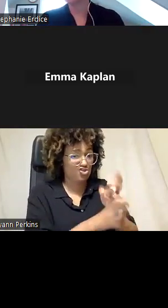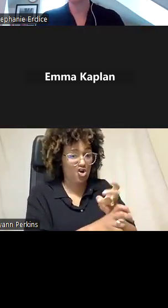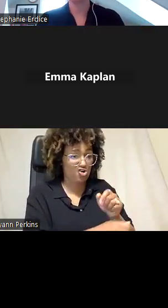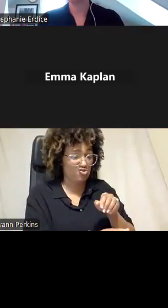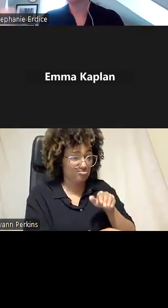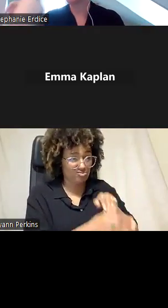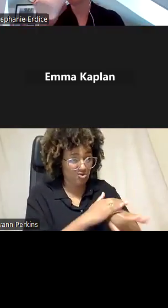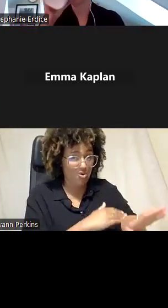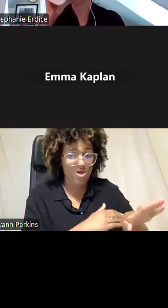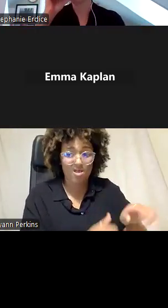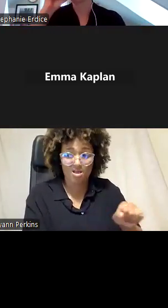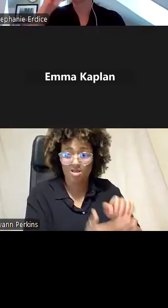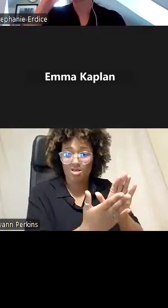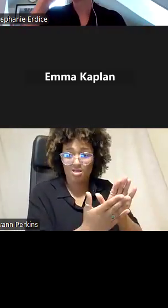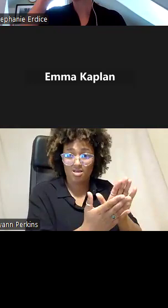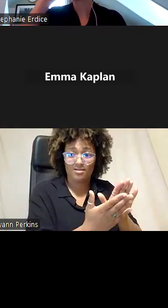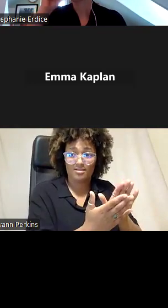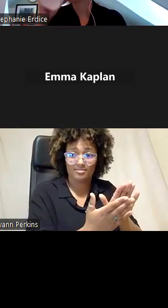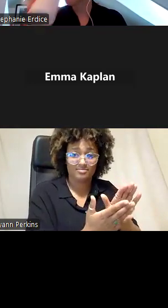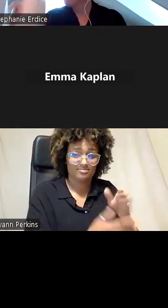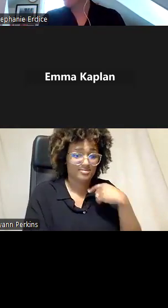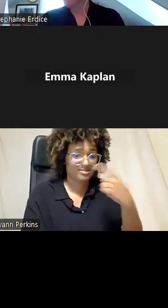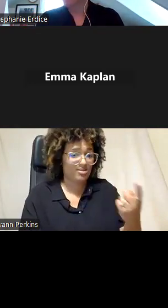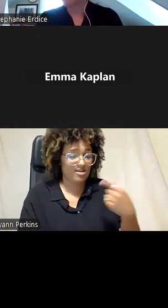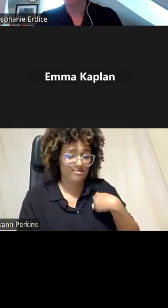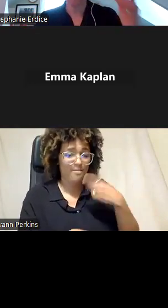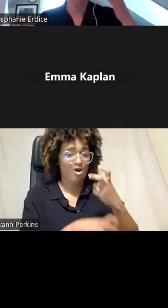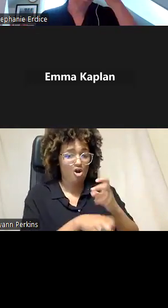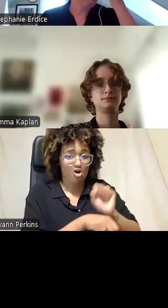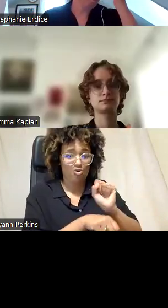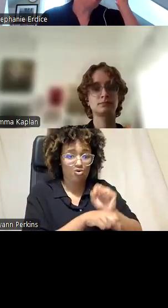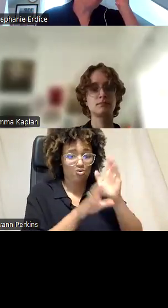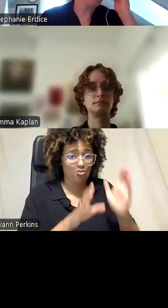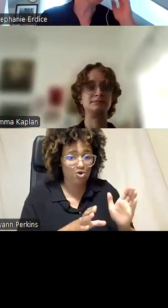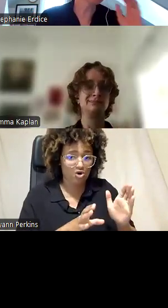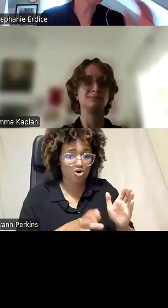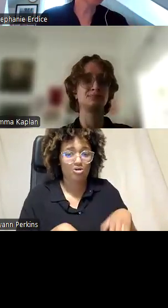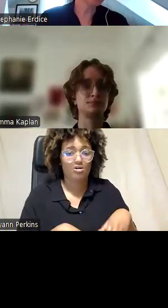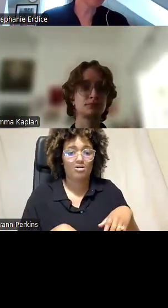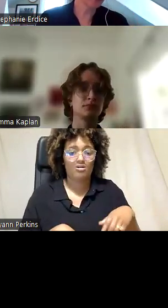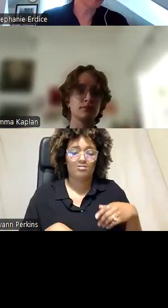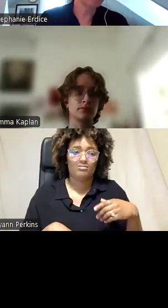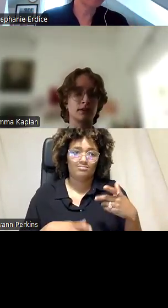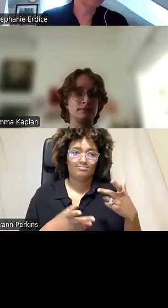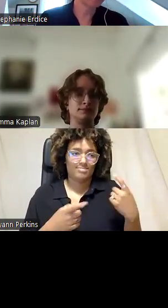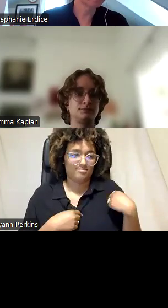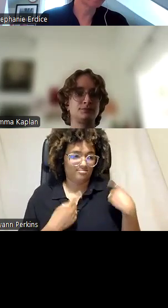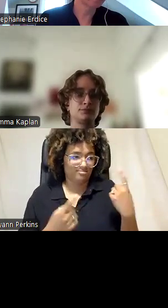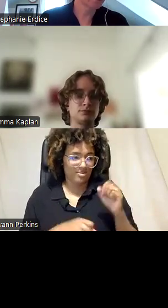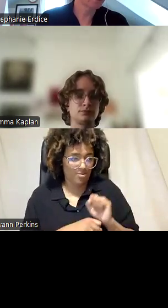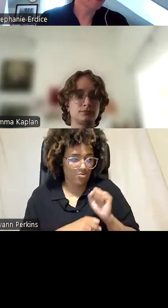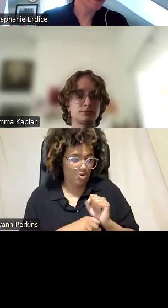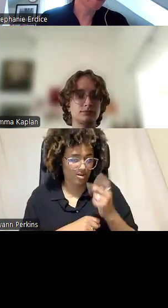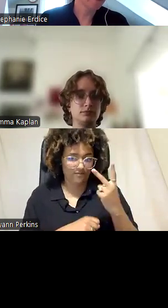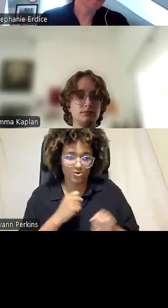I'm a great, I'm a great hard worker, because people will be like, why haven't you been working for 2 years? And then, you can't actually say, well, that's